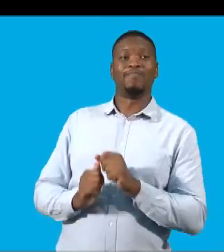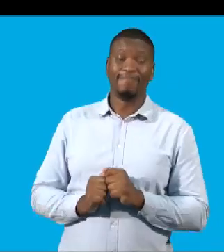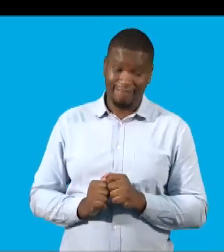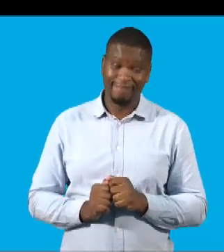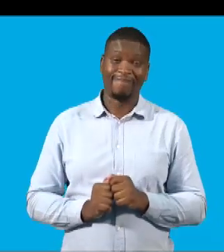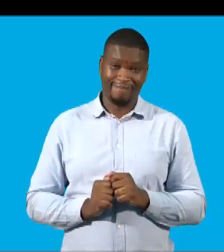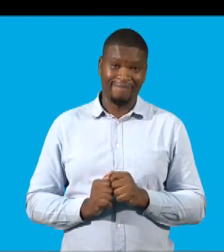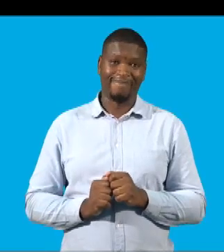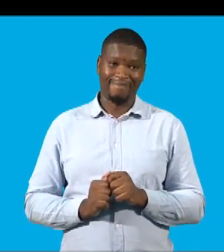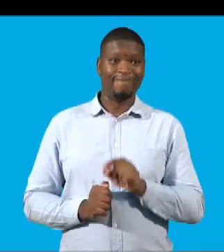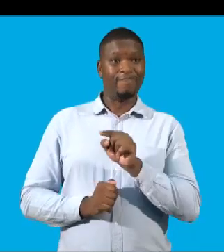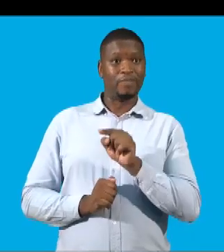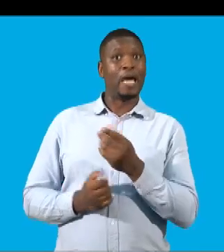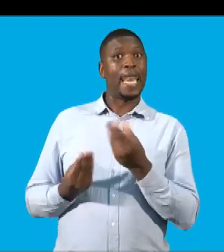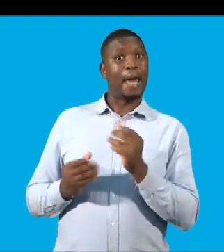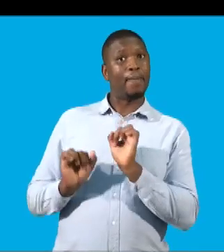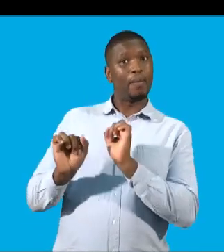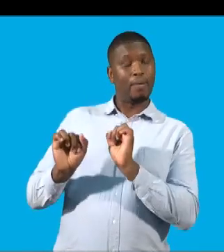by using the numbers